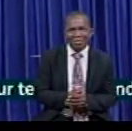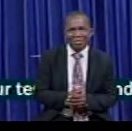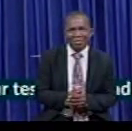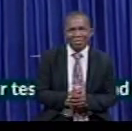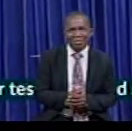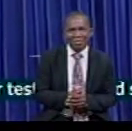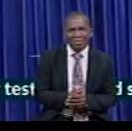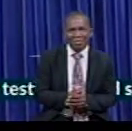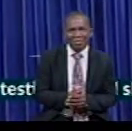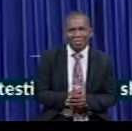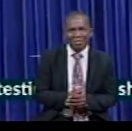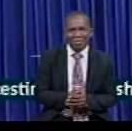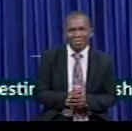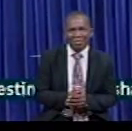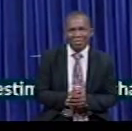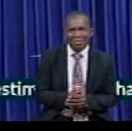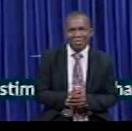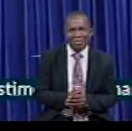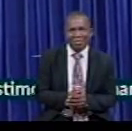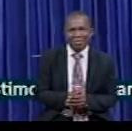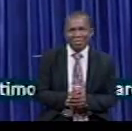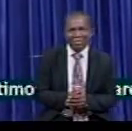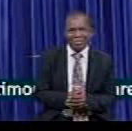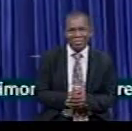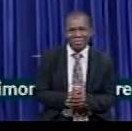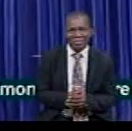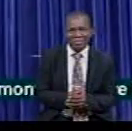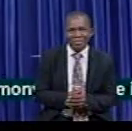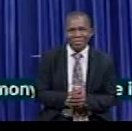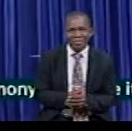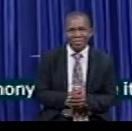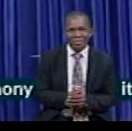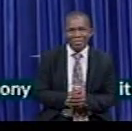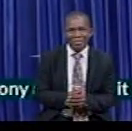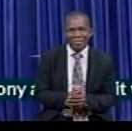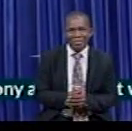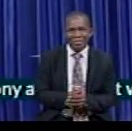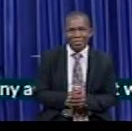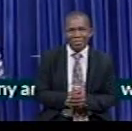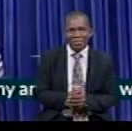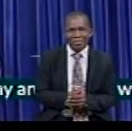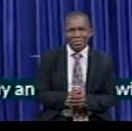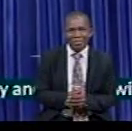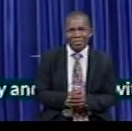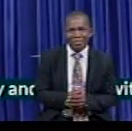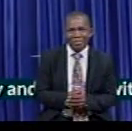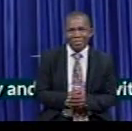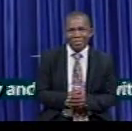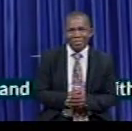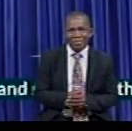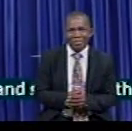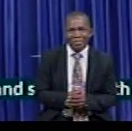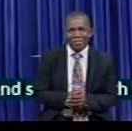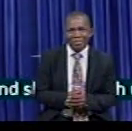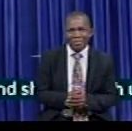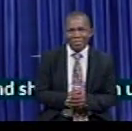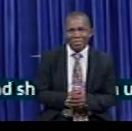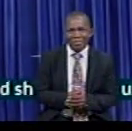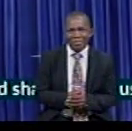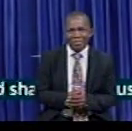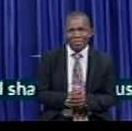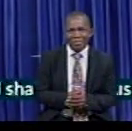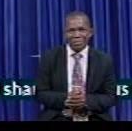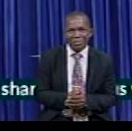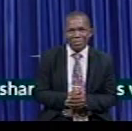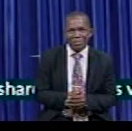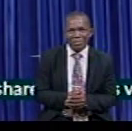choko denji heni nje ni biantone hela nika mi babia